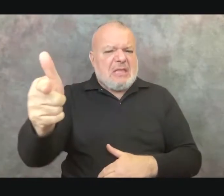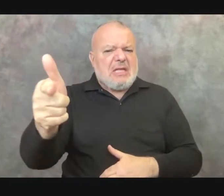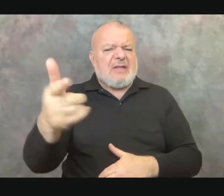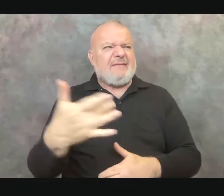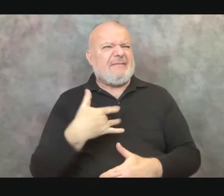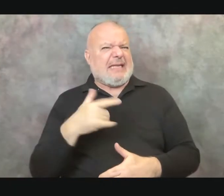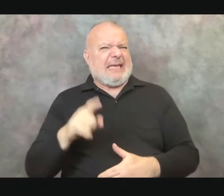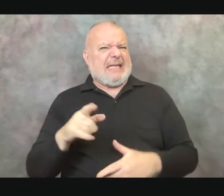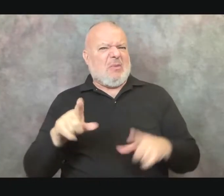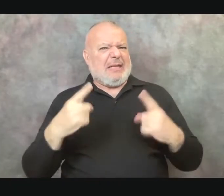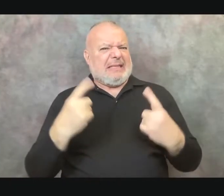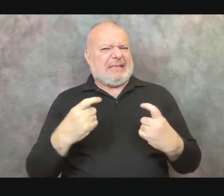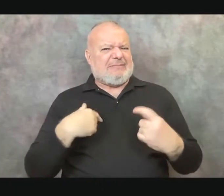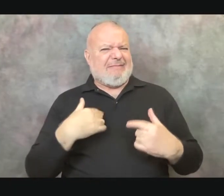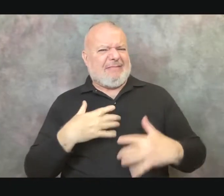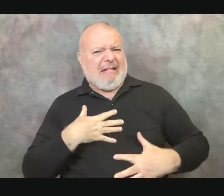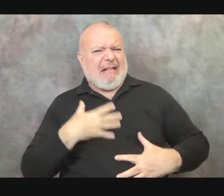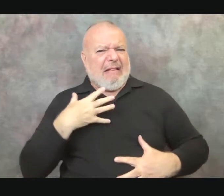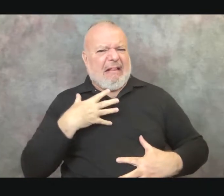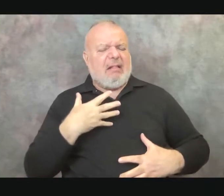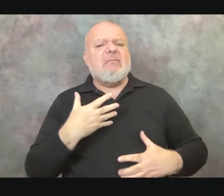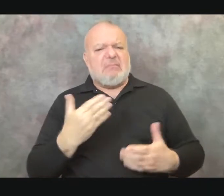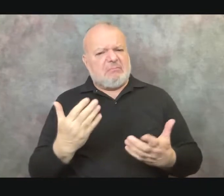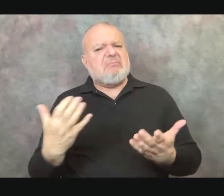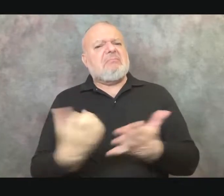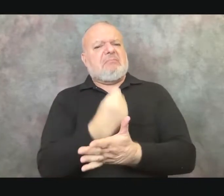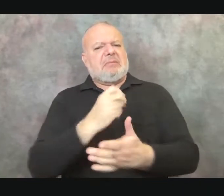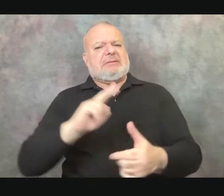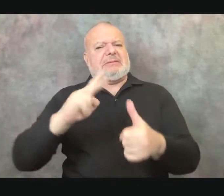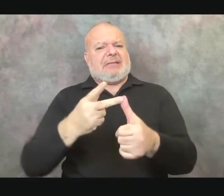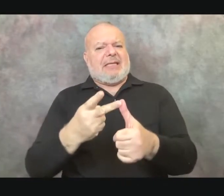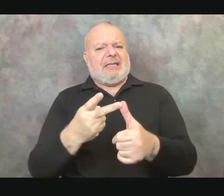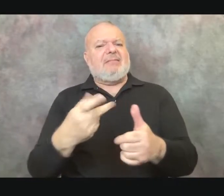Open the test card and place it on a flat surface.